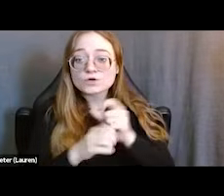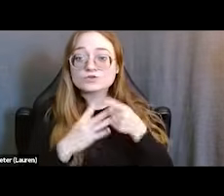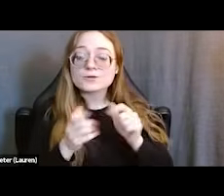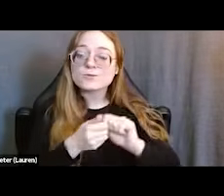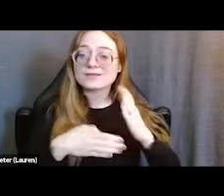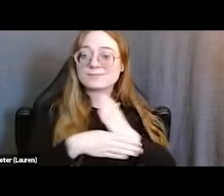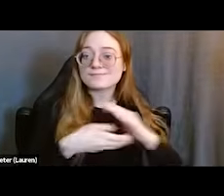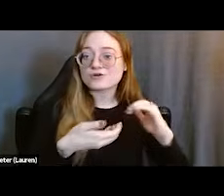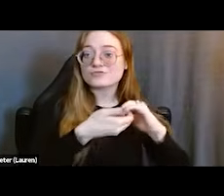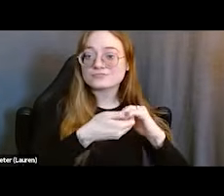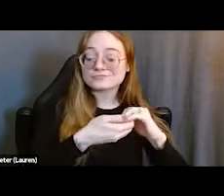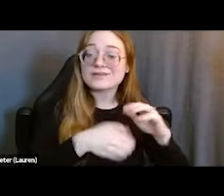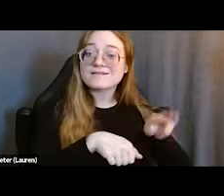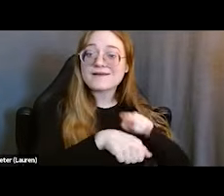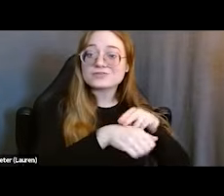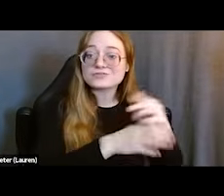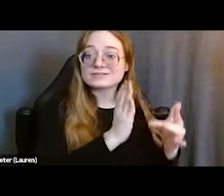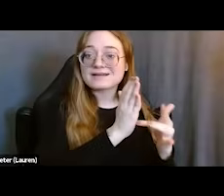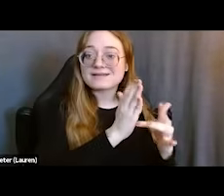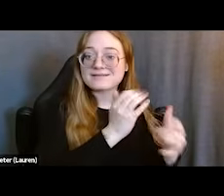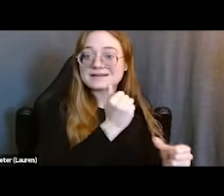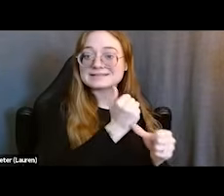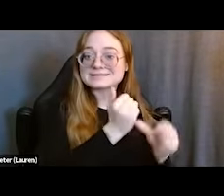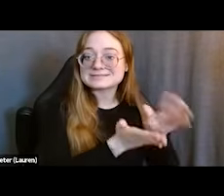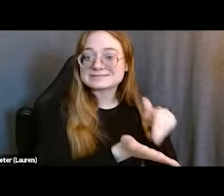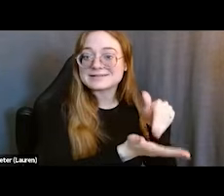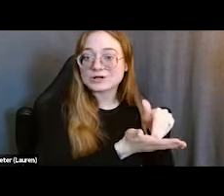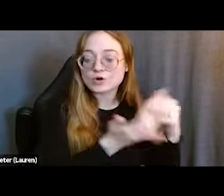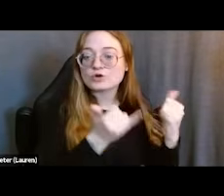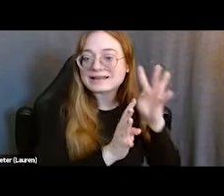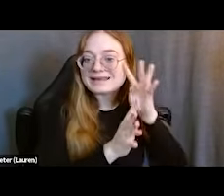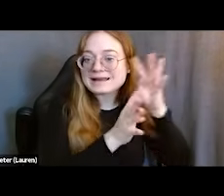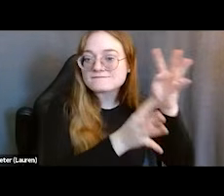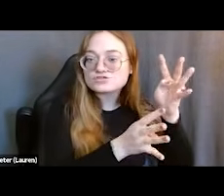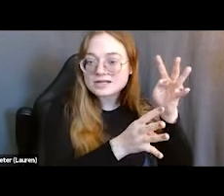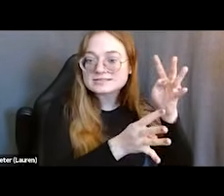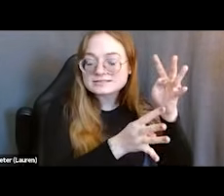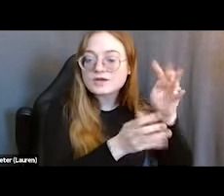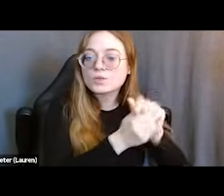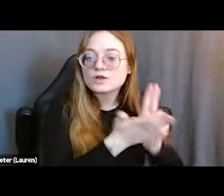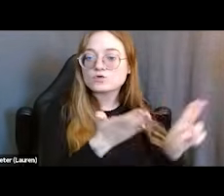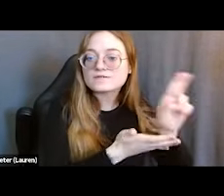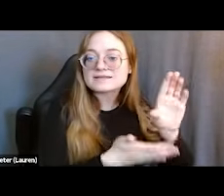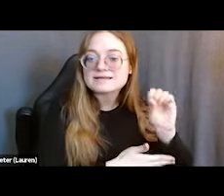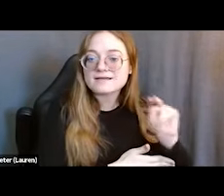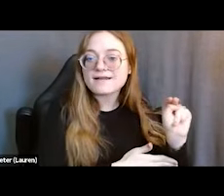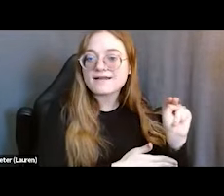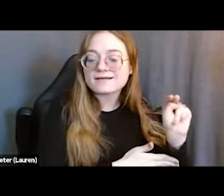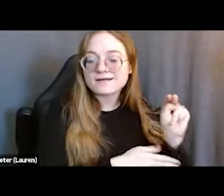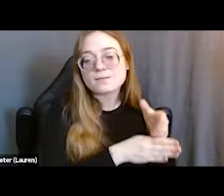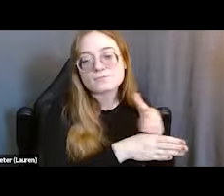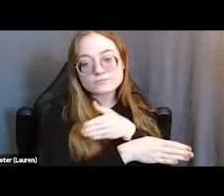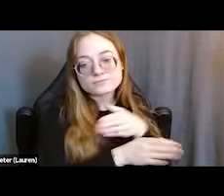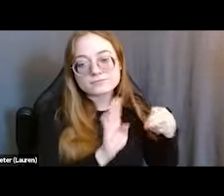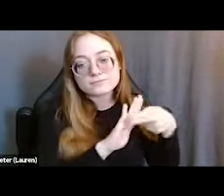between the National Technical Assistance Center, currently at Innovations in the University of Connecticut, formerly at University